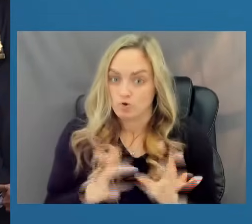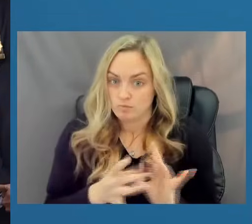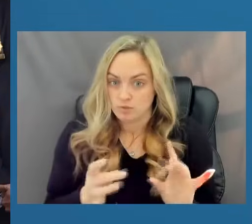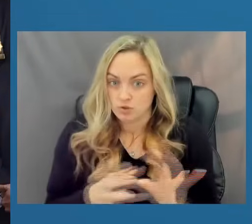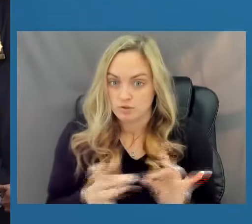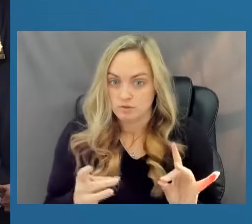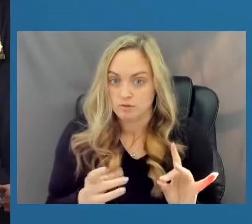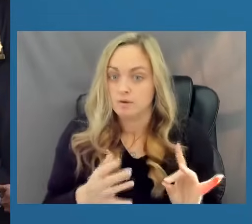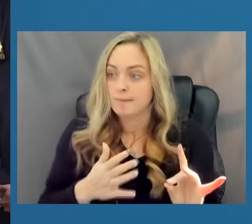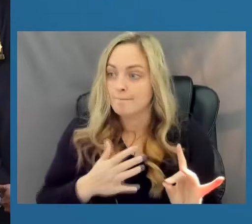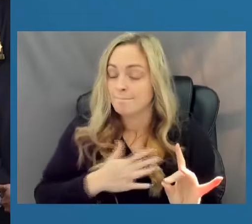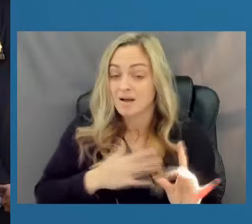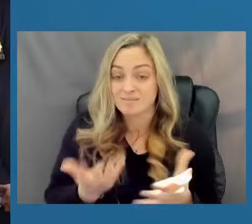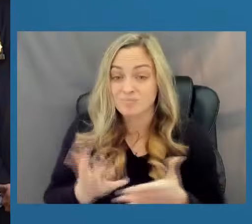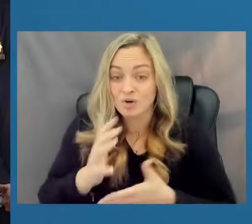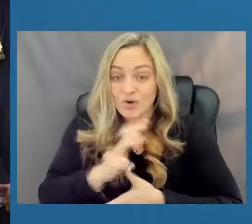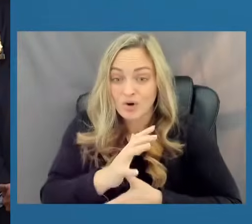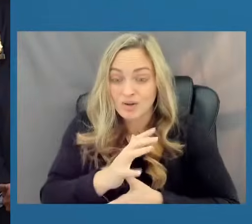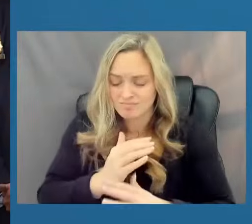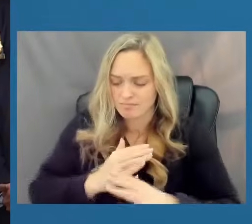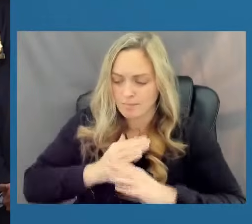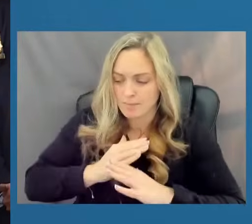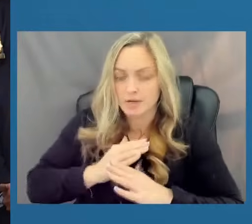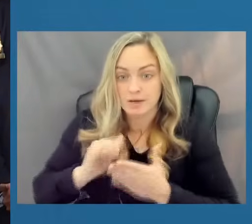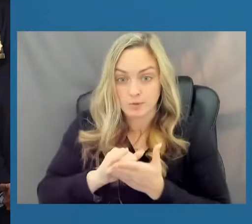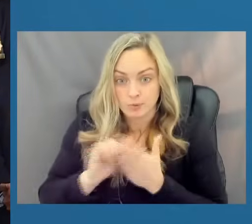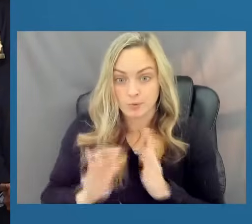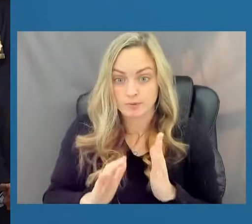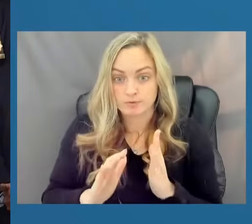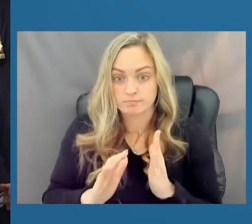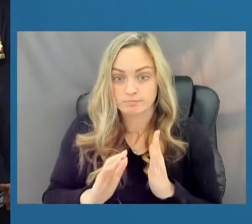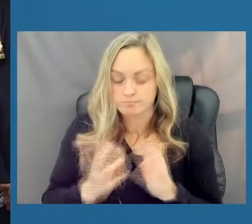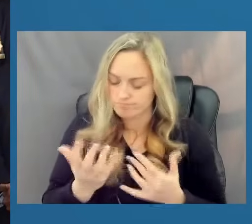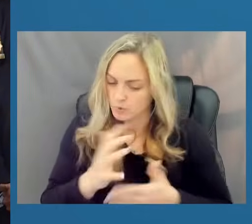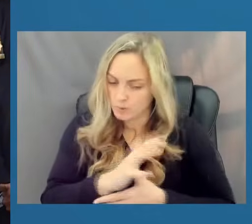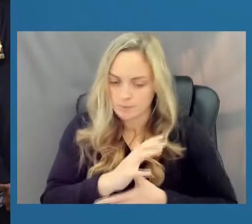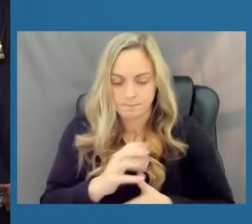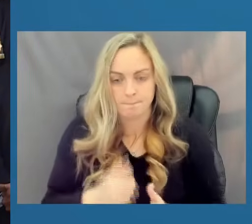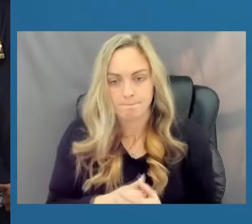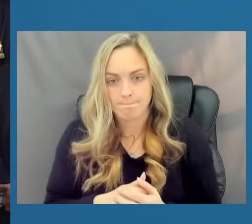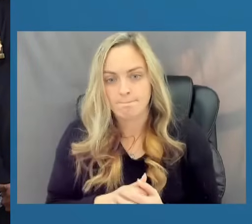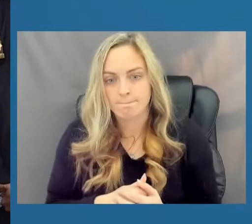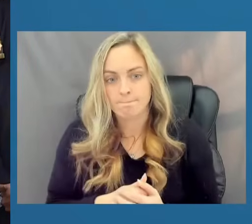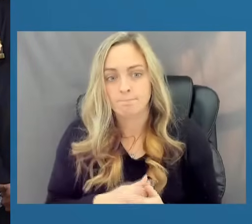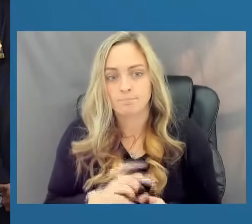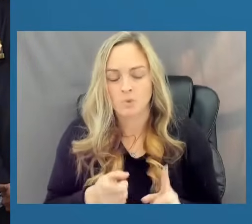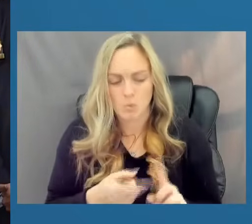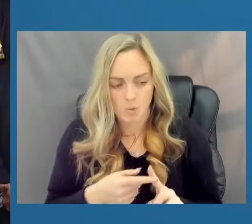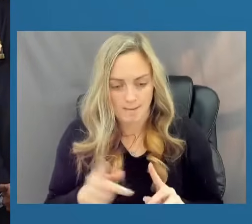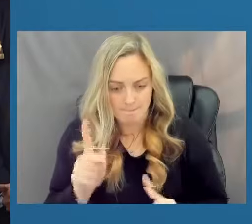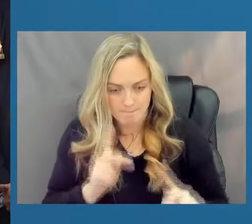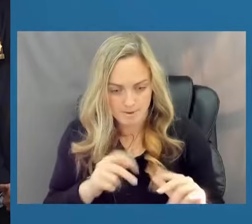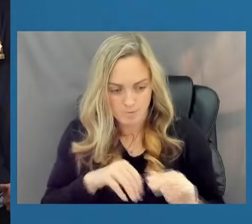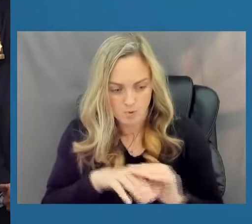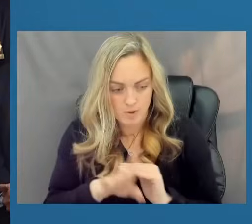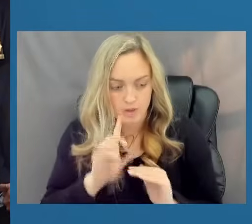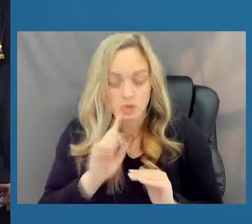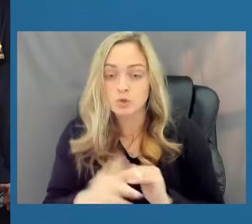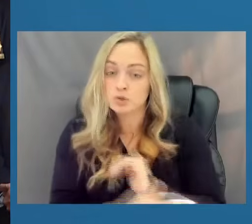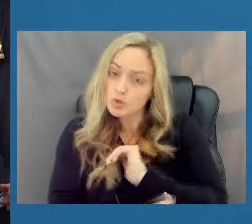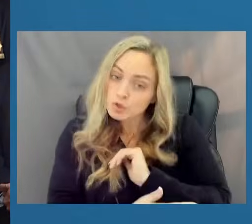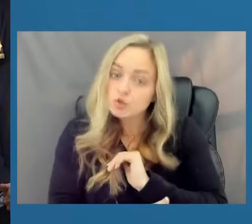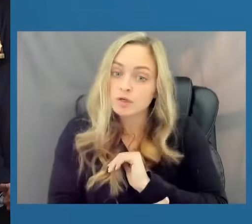my top priority is protecting New Yorkers. When individuals enter this country illegally and commit